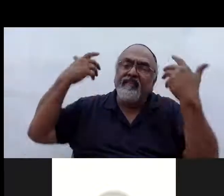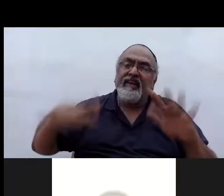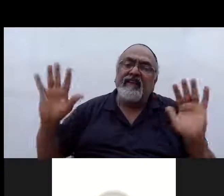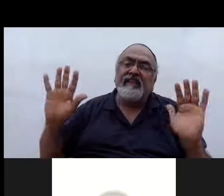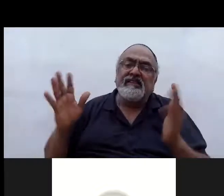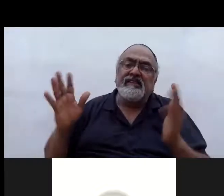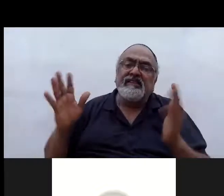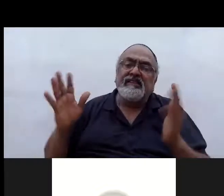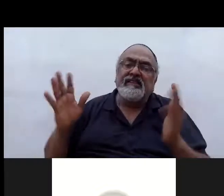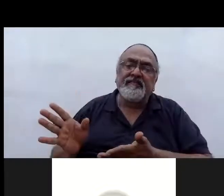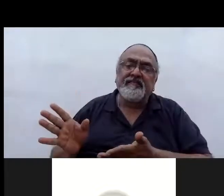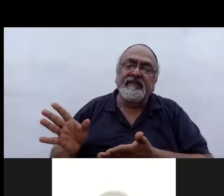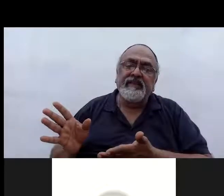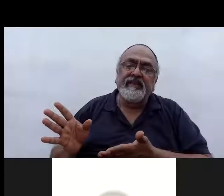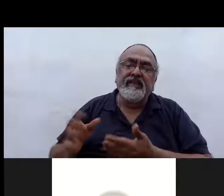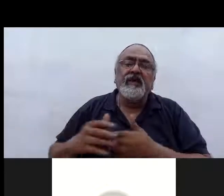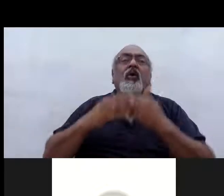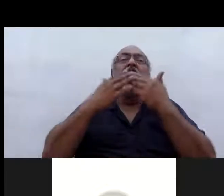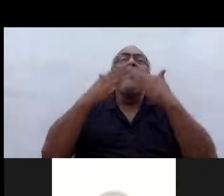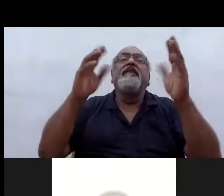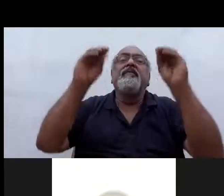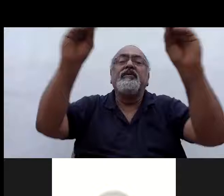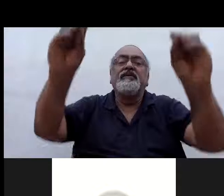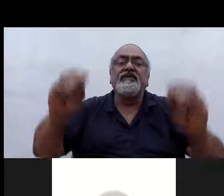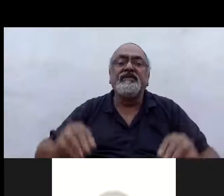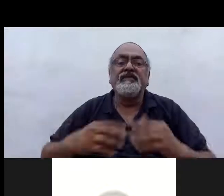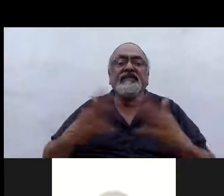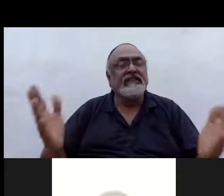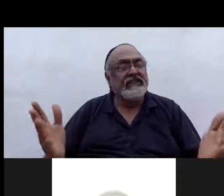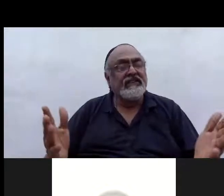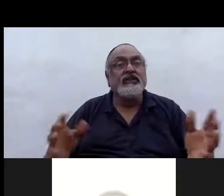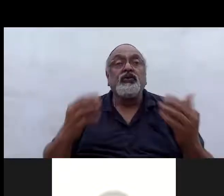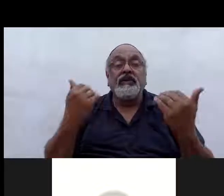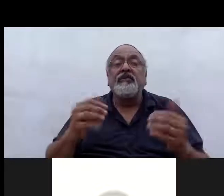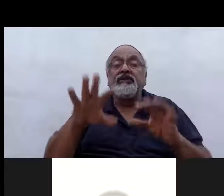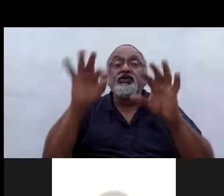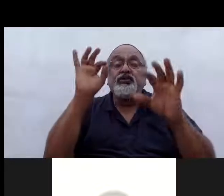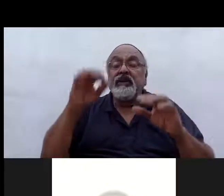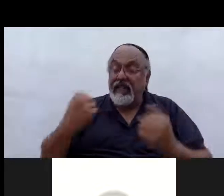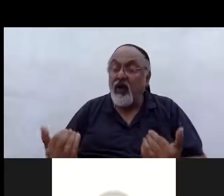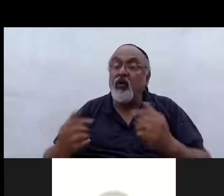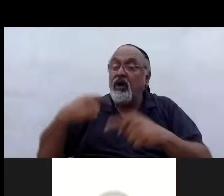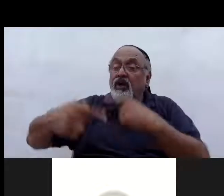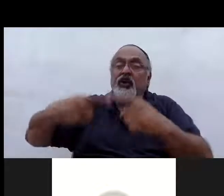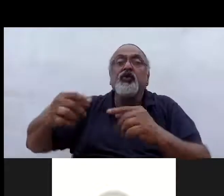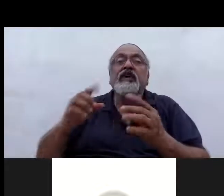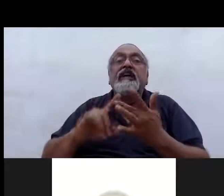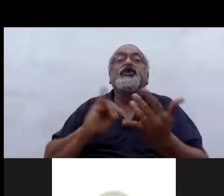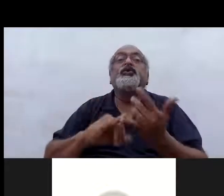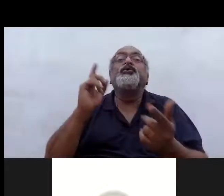already in the public domain. So you have to choose a contemporary topic, some ongoing issue, and